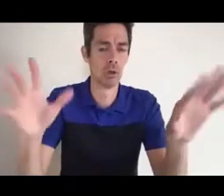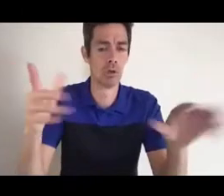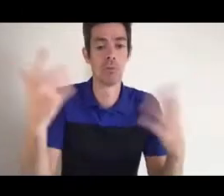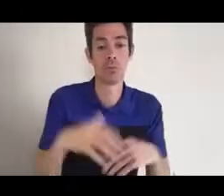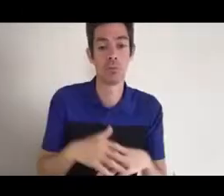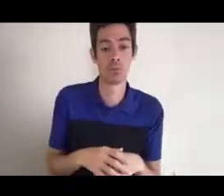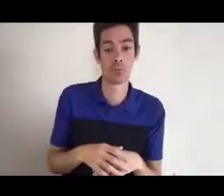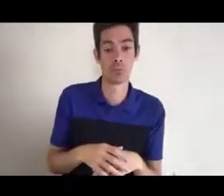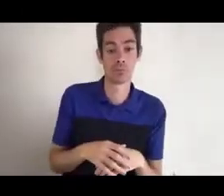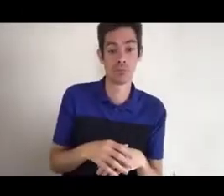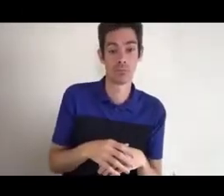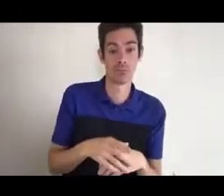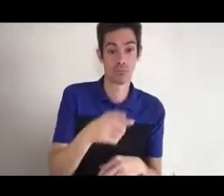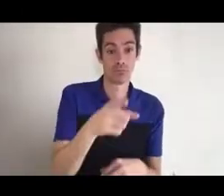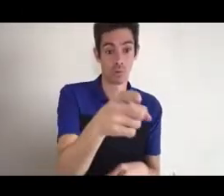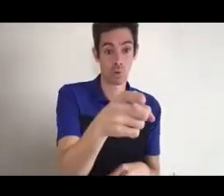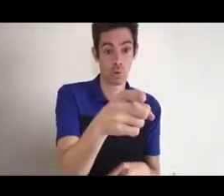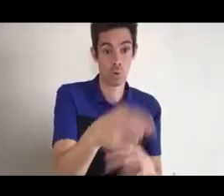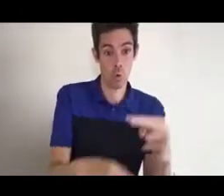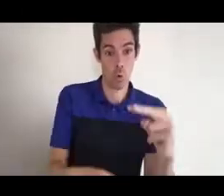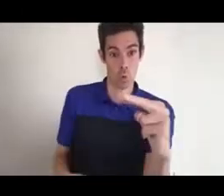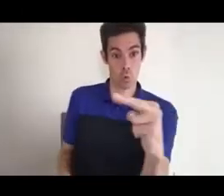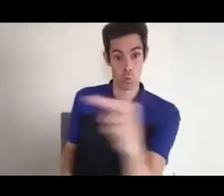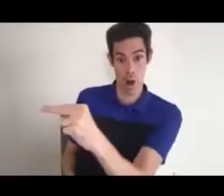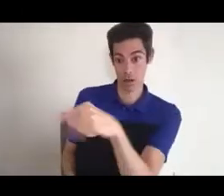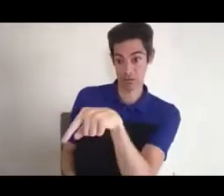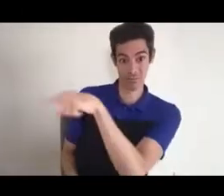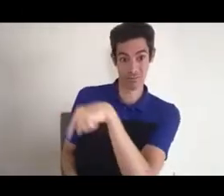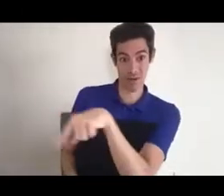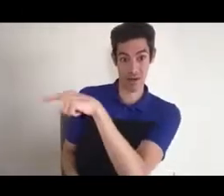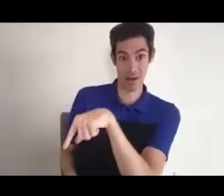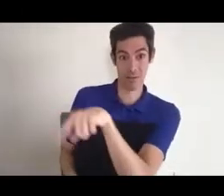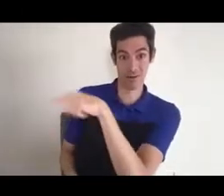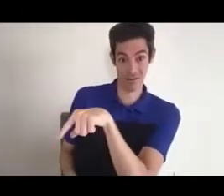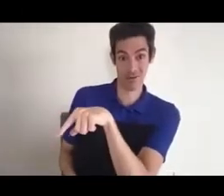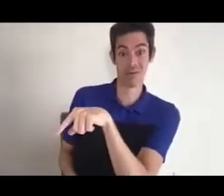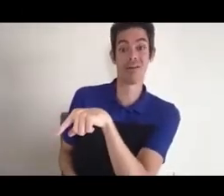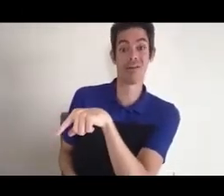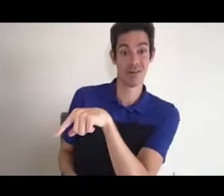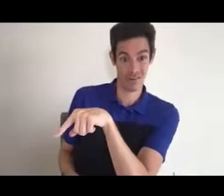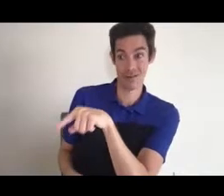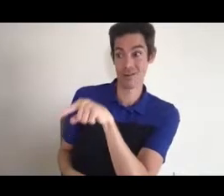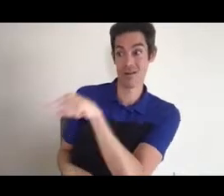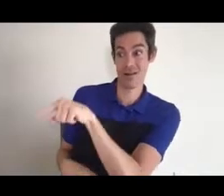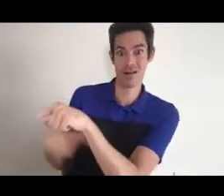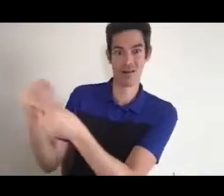but when you incorporate 3D, it's very clear. You watch them,